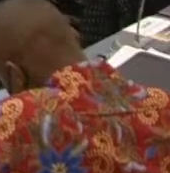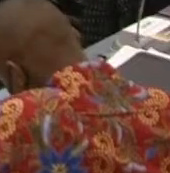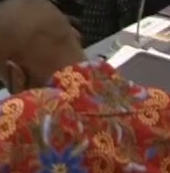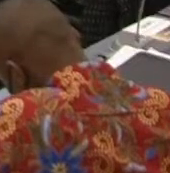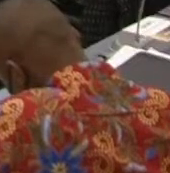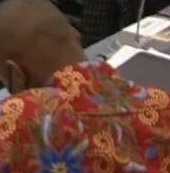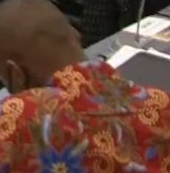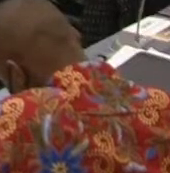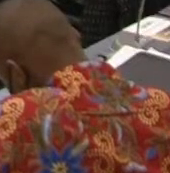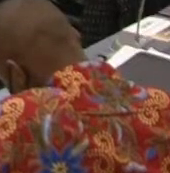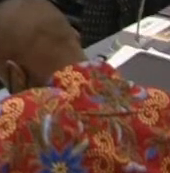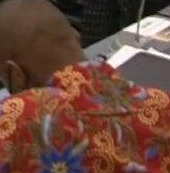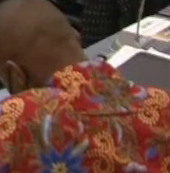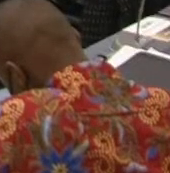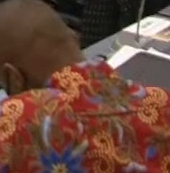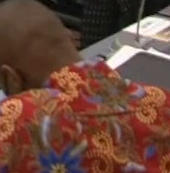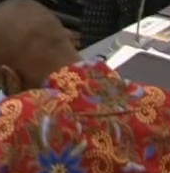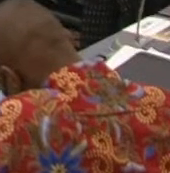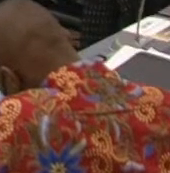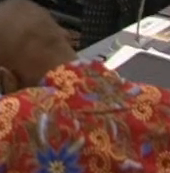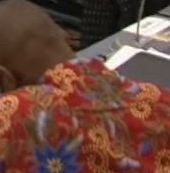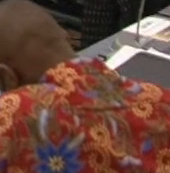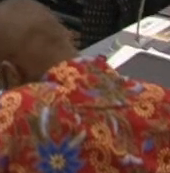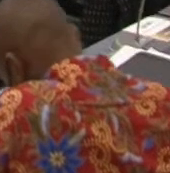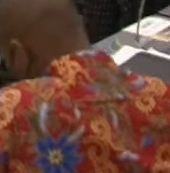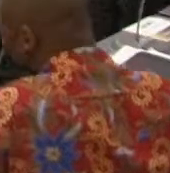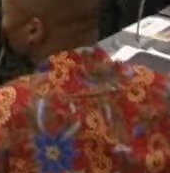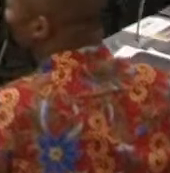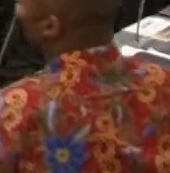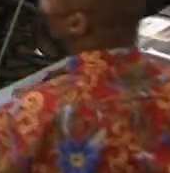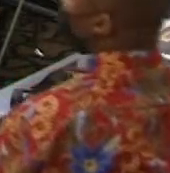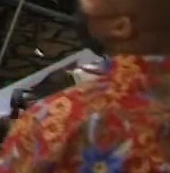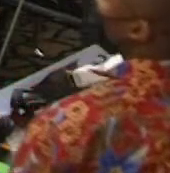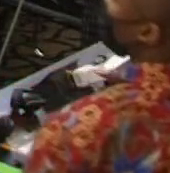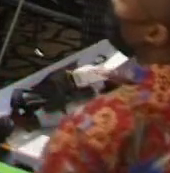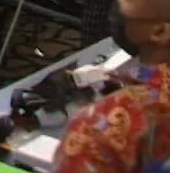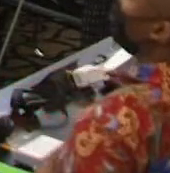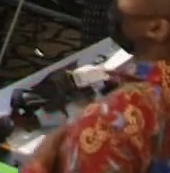very much. Mr. President, the Honorable the President.